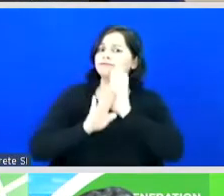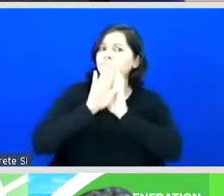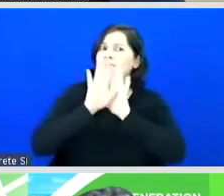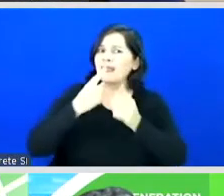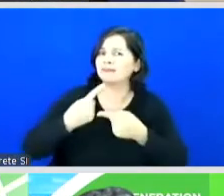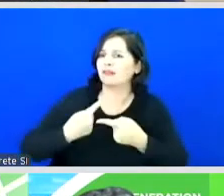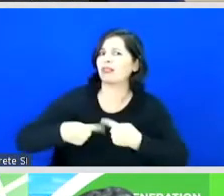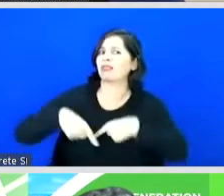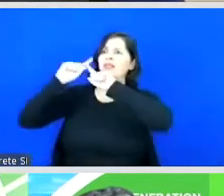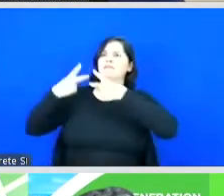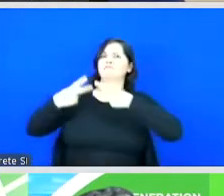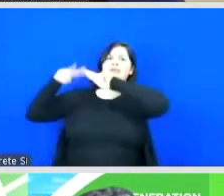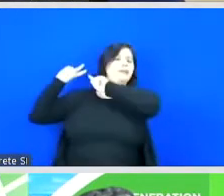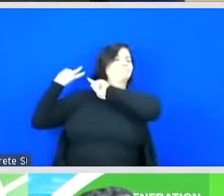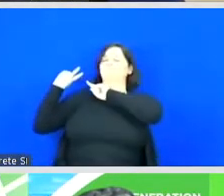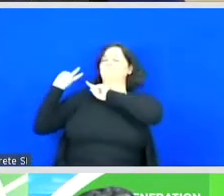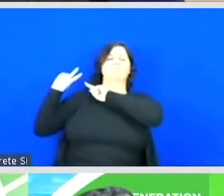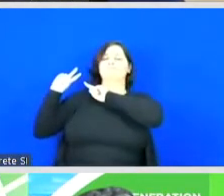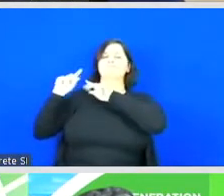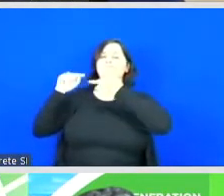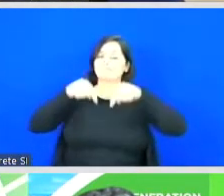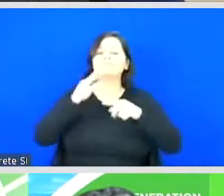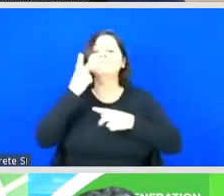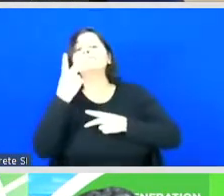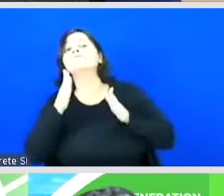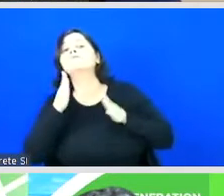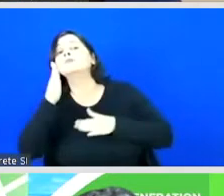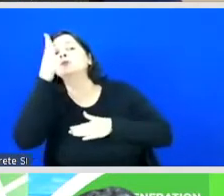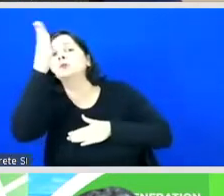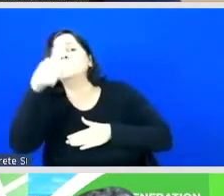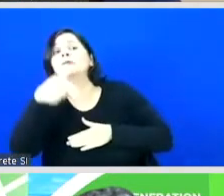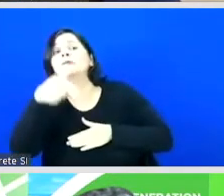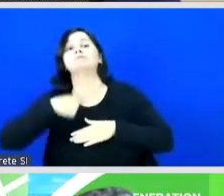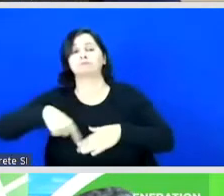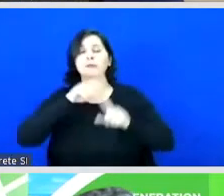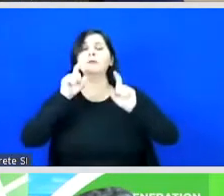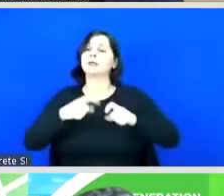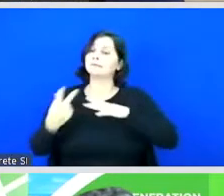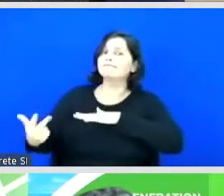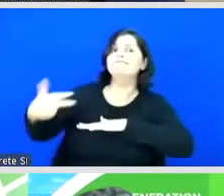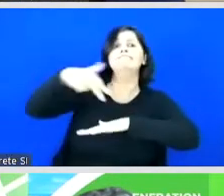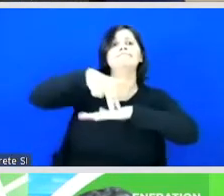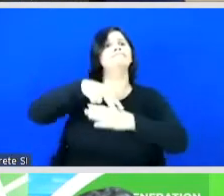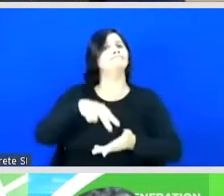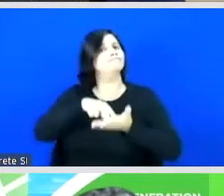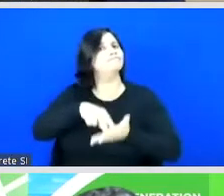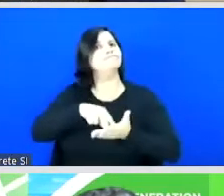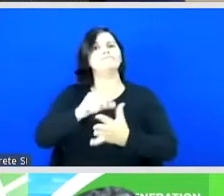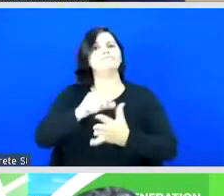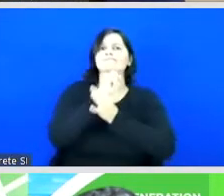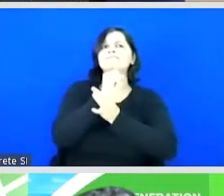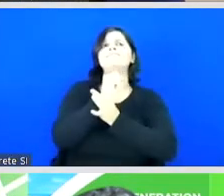the goals of what I've been talking to here today. So we have to make sure